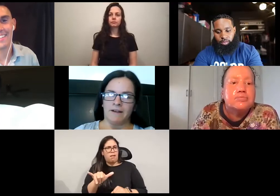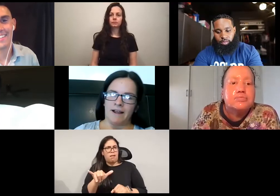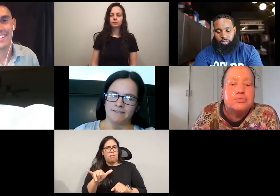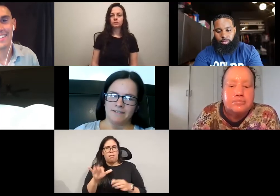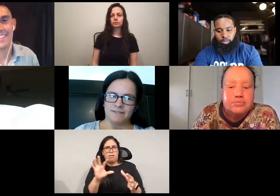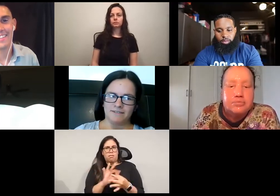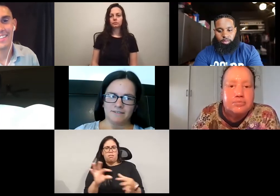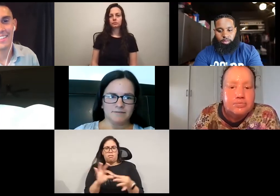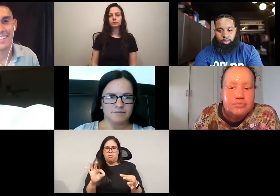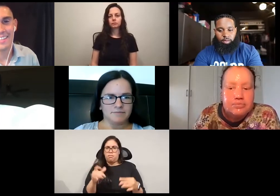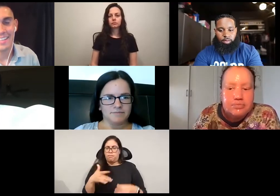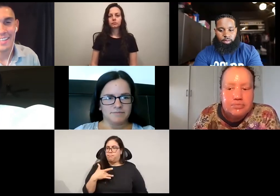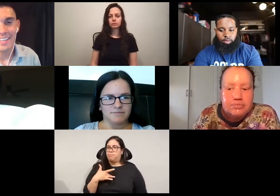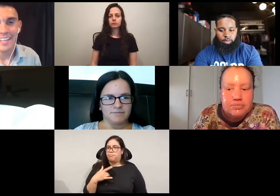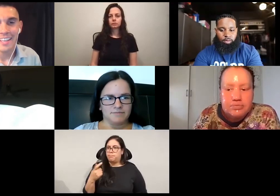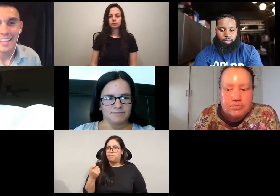about access?